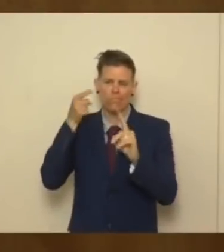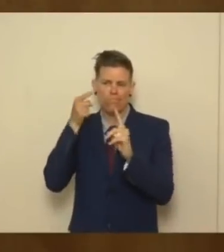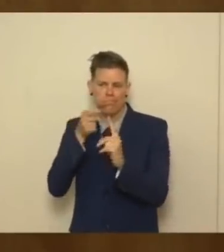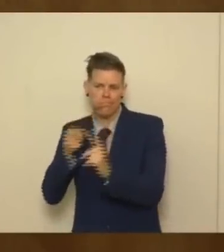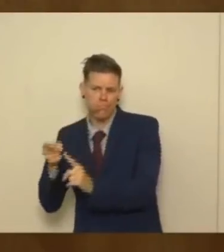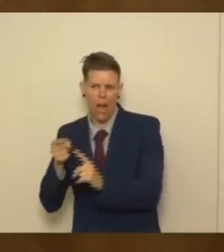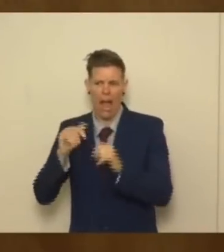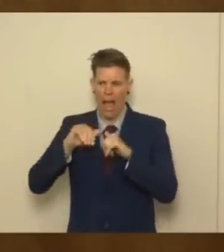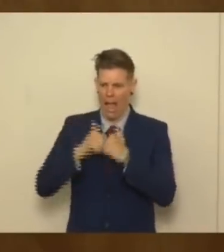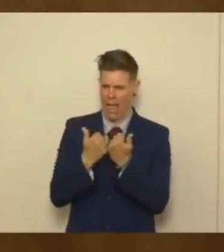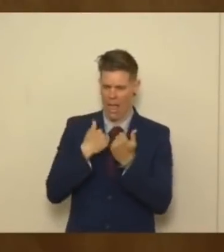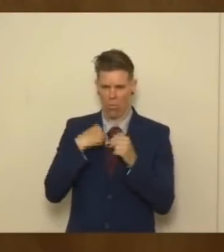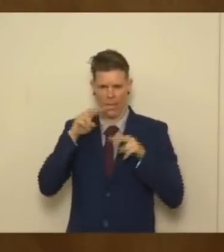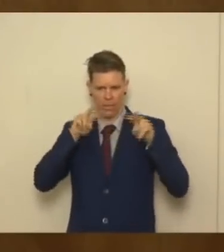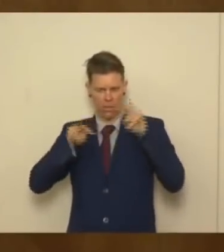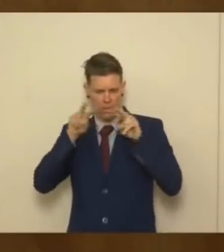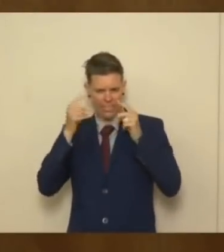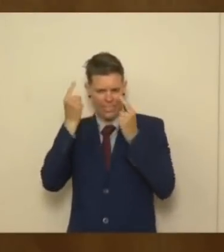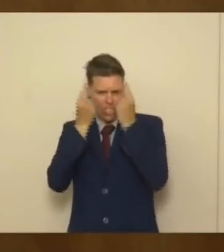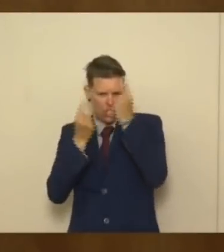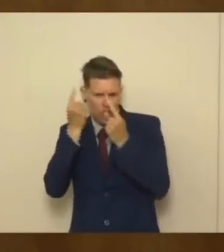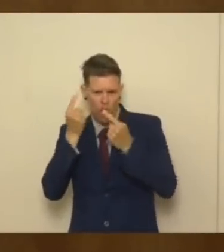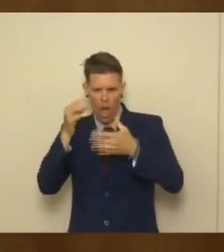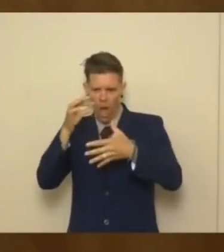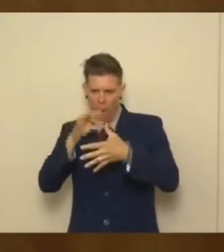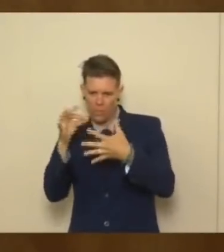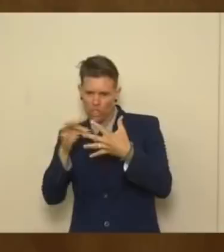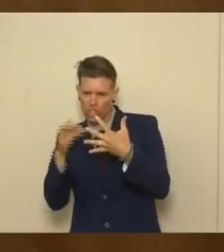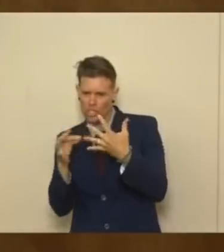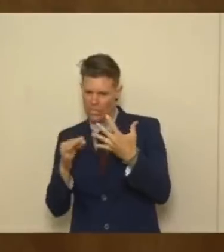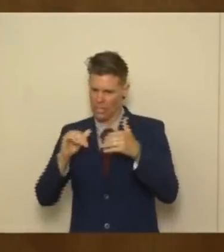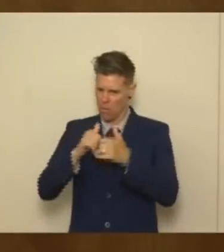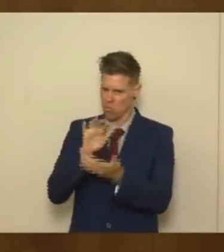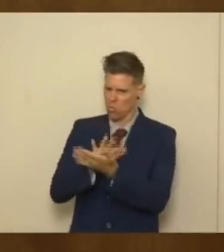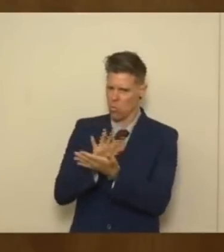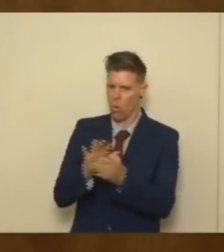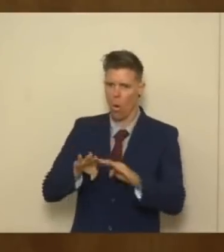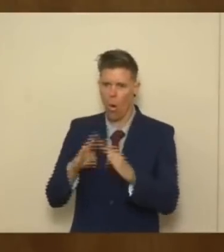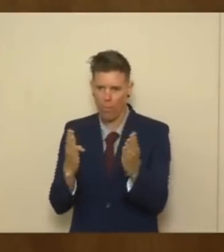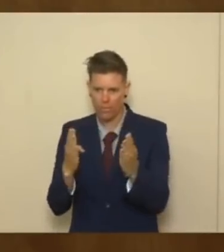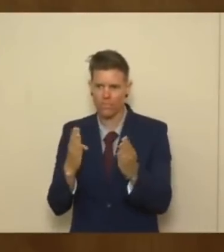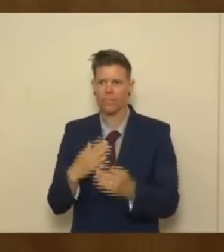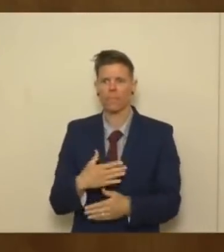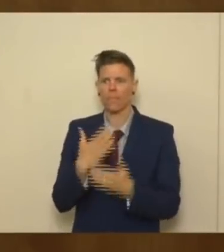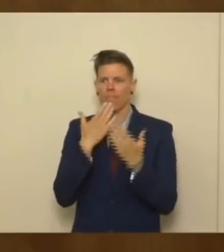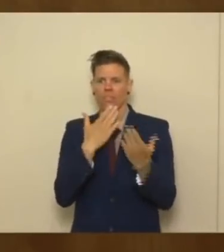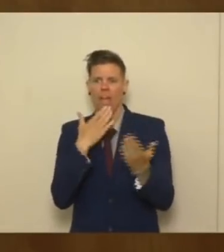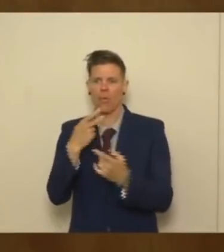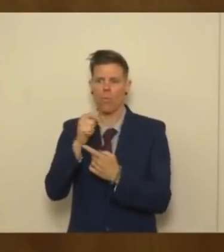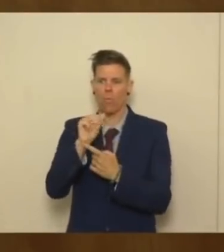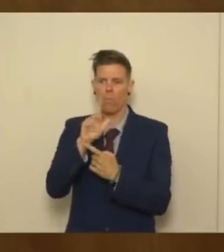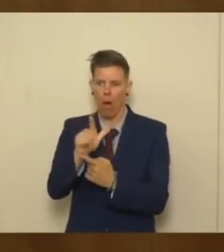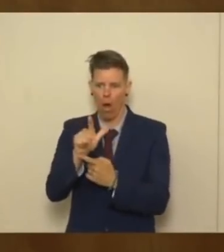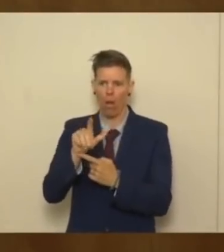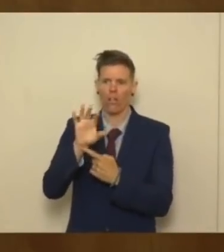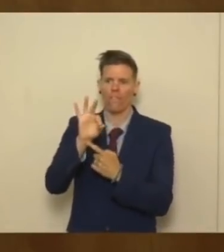schools, and thank Paul Fenimore and his great team at Los Alamos National Lab. They